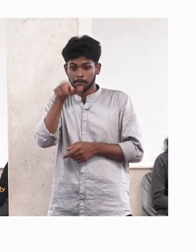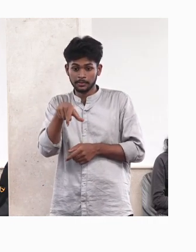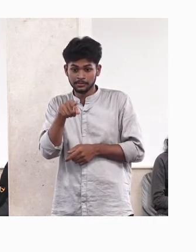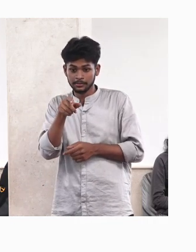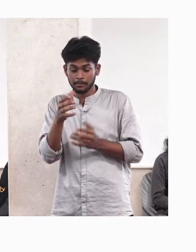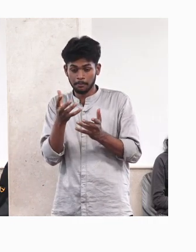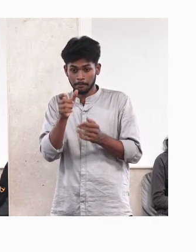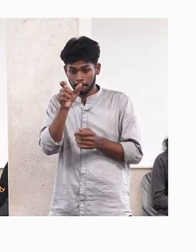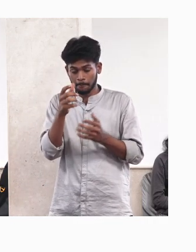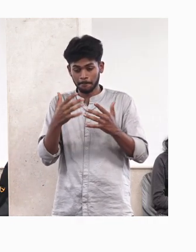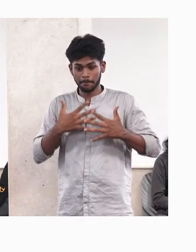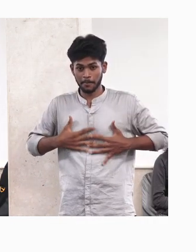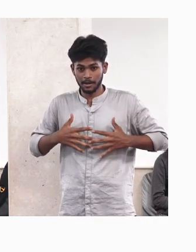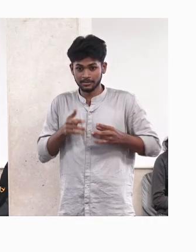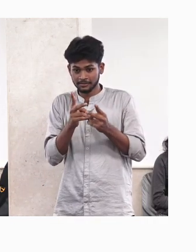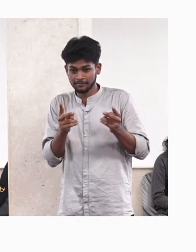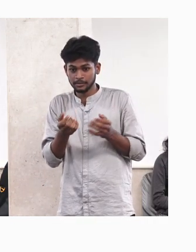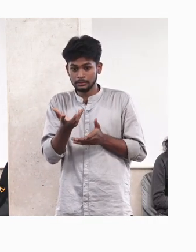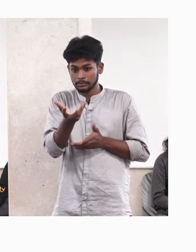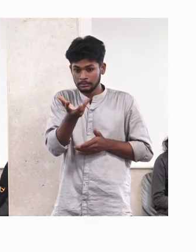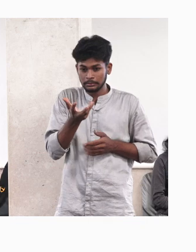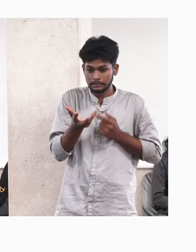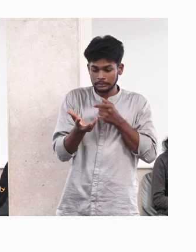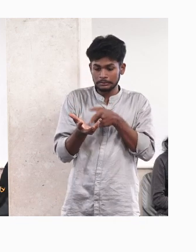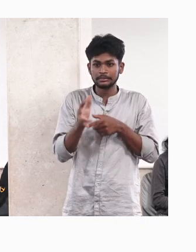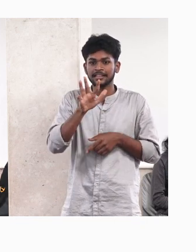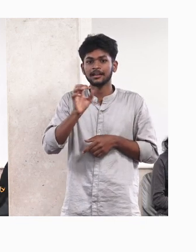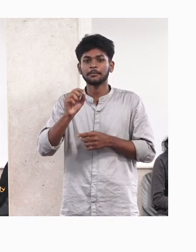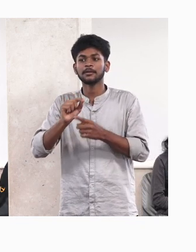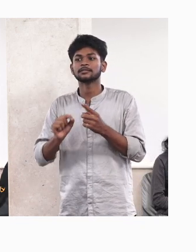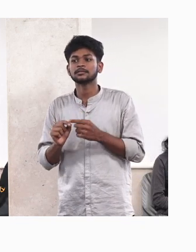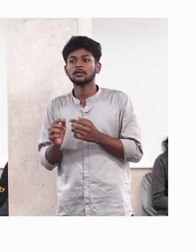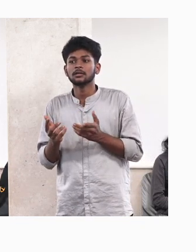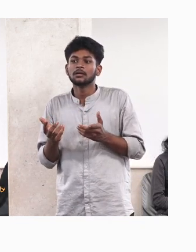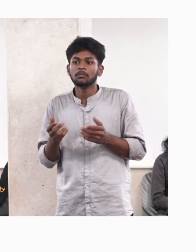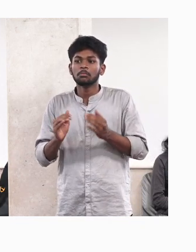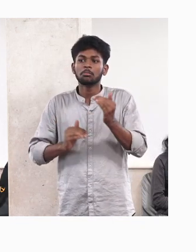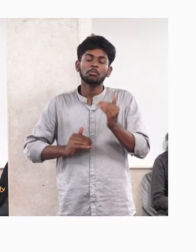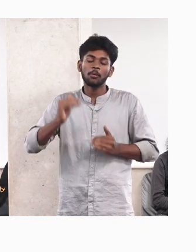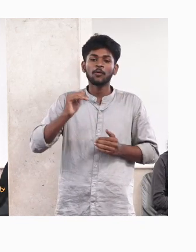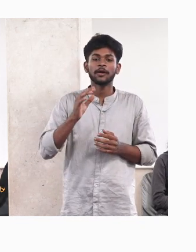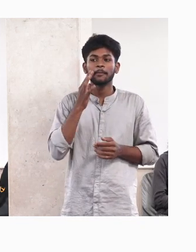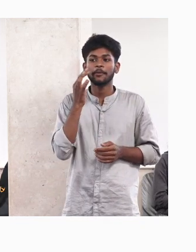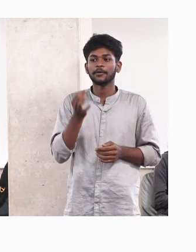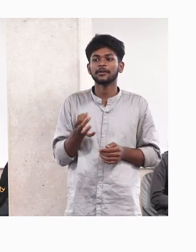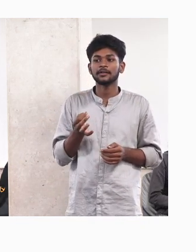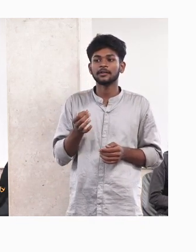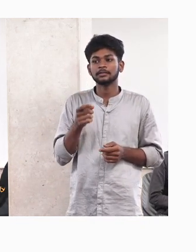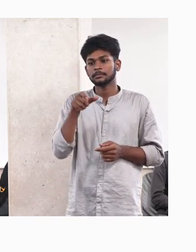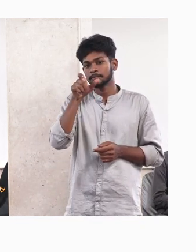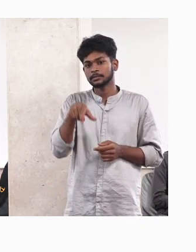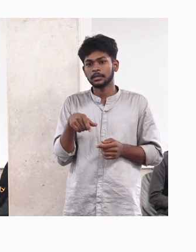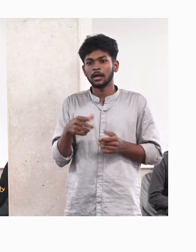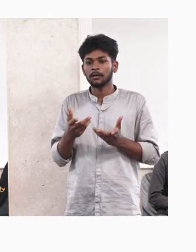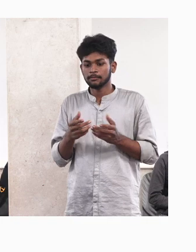all these kind of things. Only 10% from the words is much more important how the